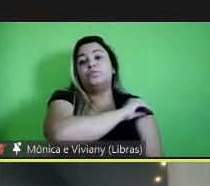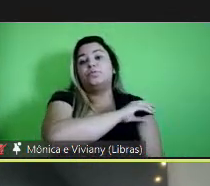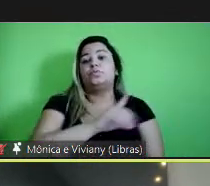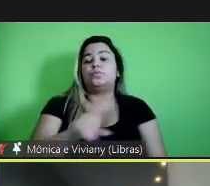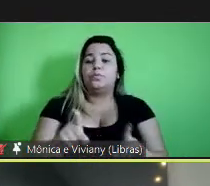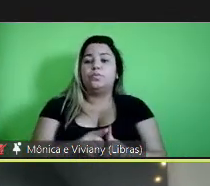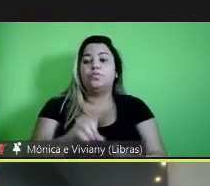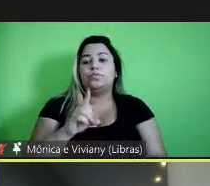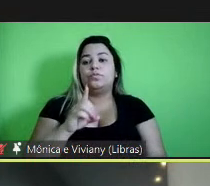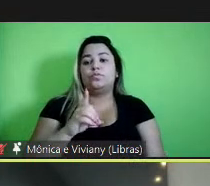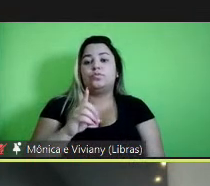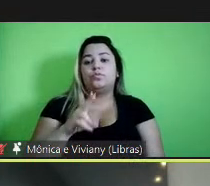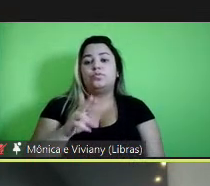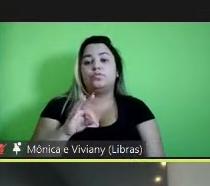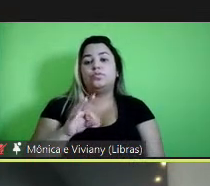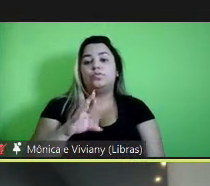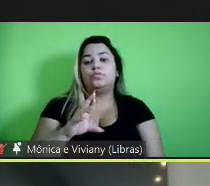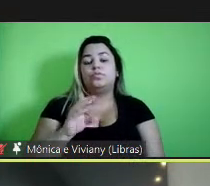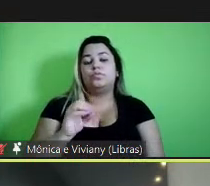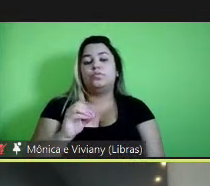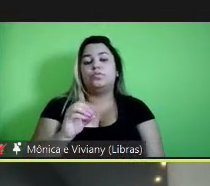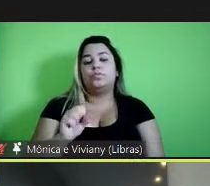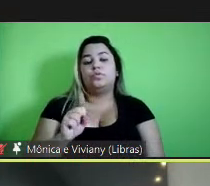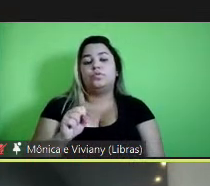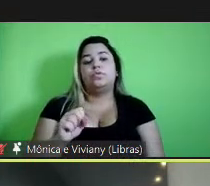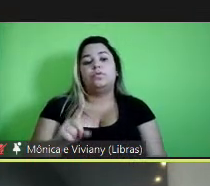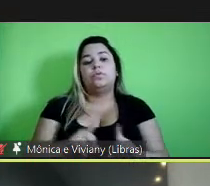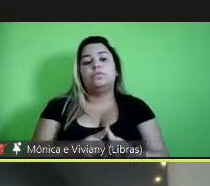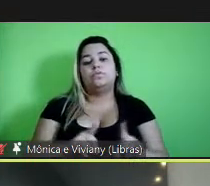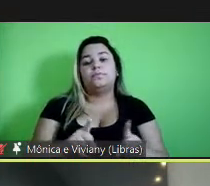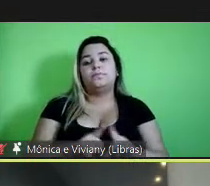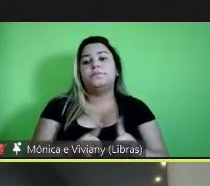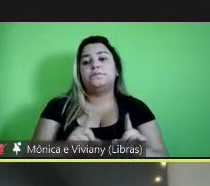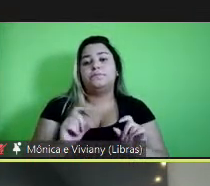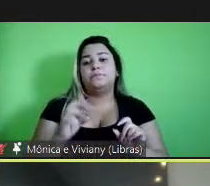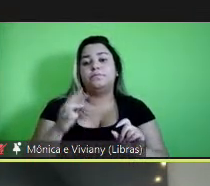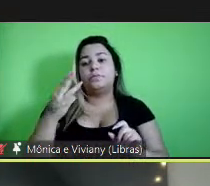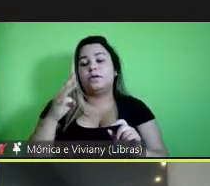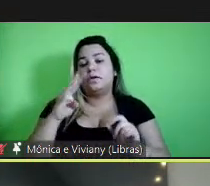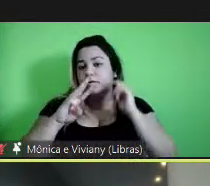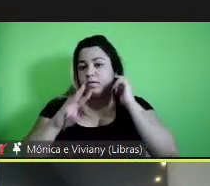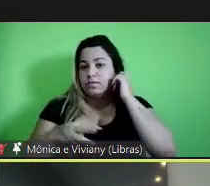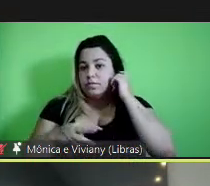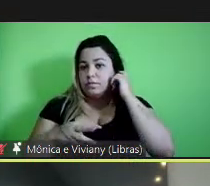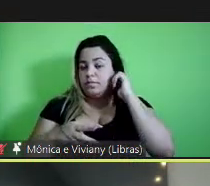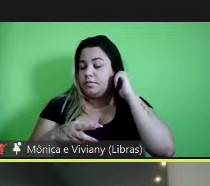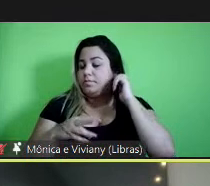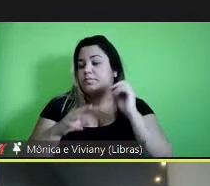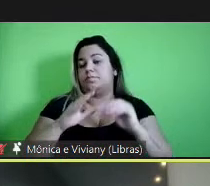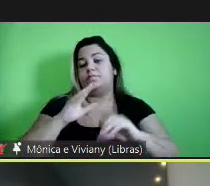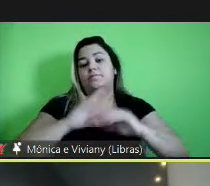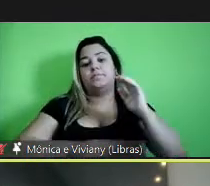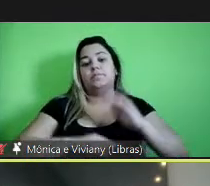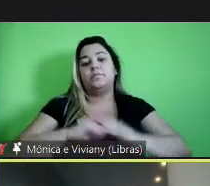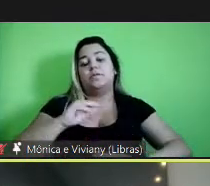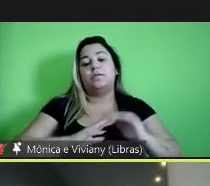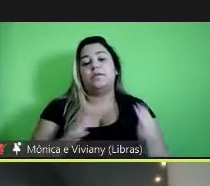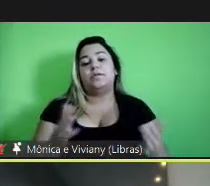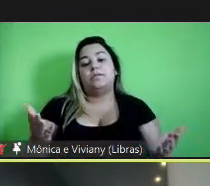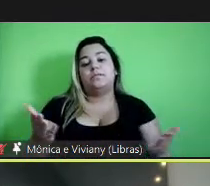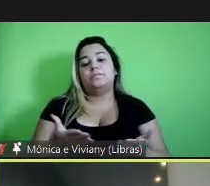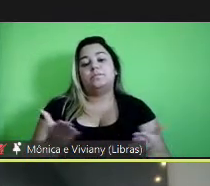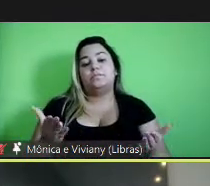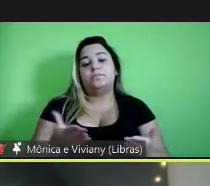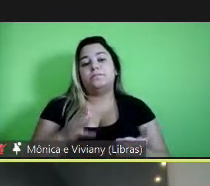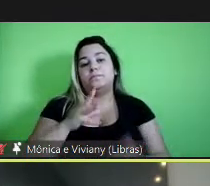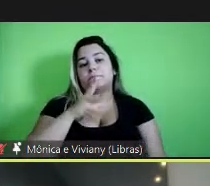the nutritionists of the network are all tutors from this strategy Brazil. And we trained over 3,000